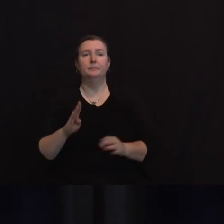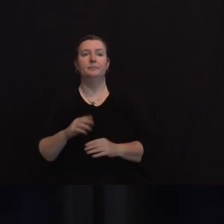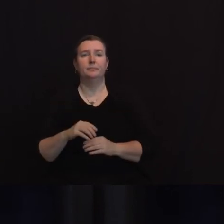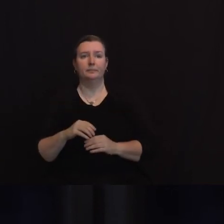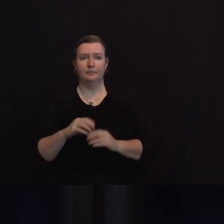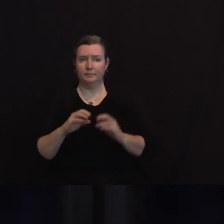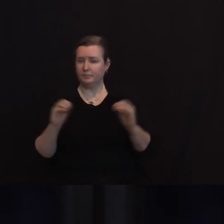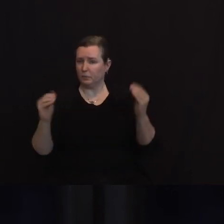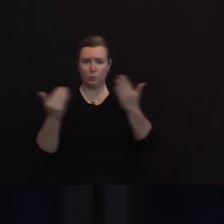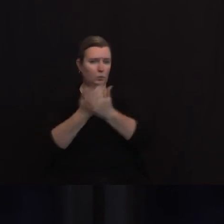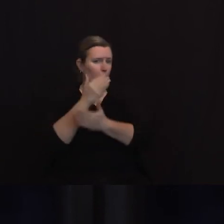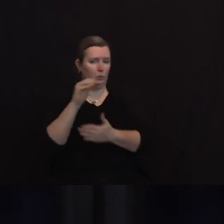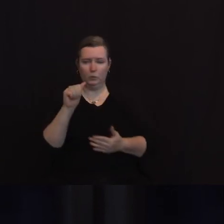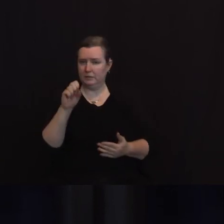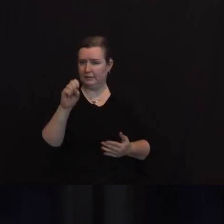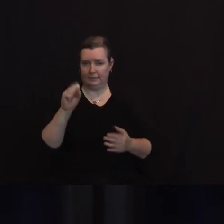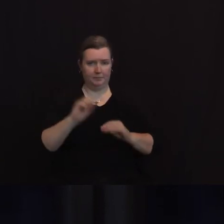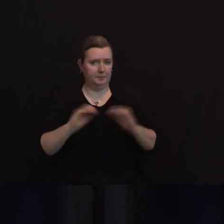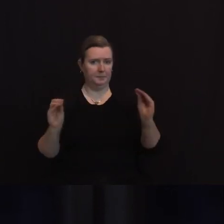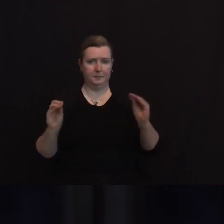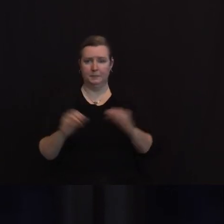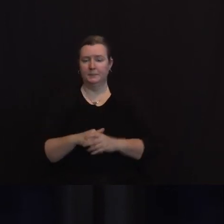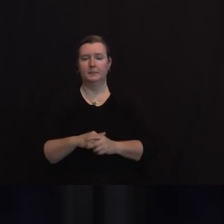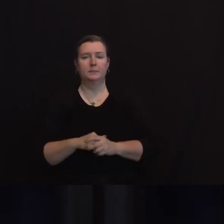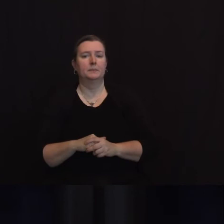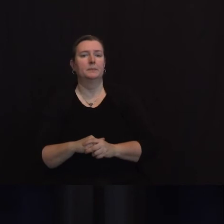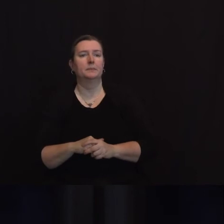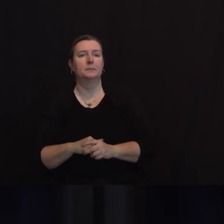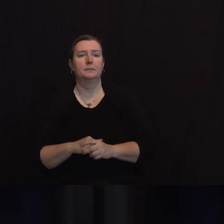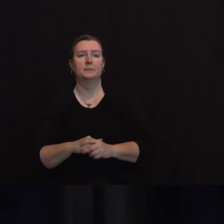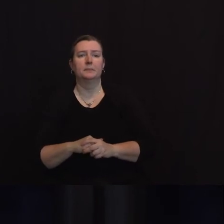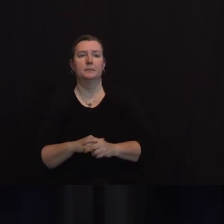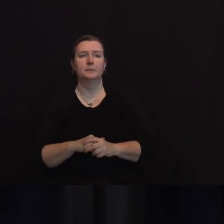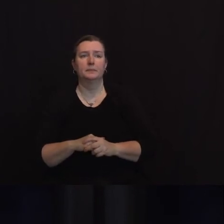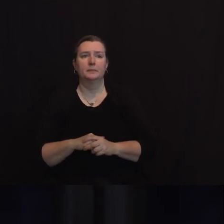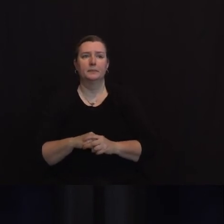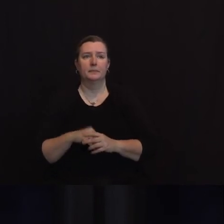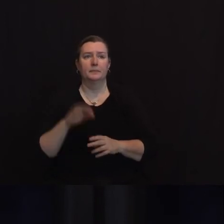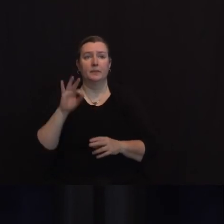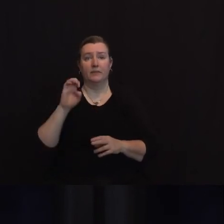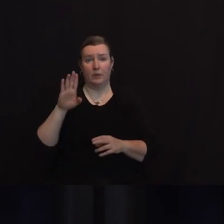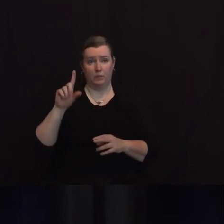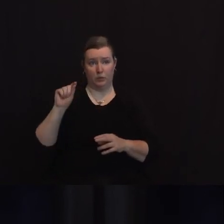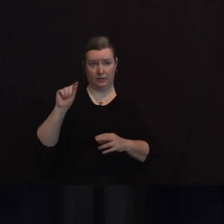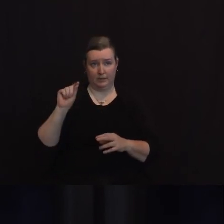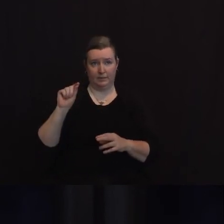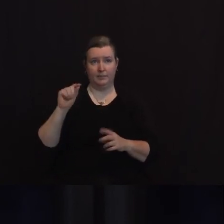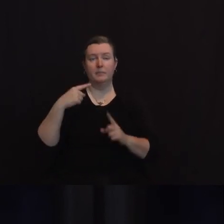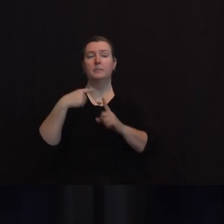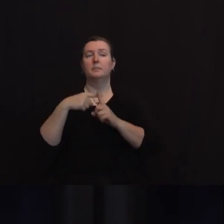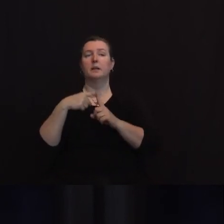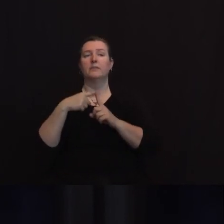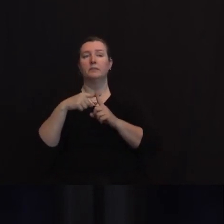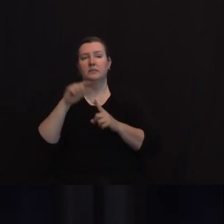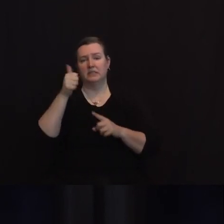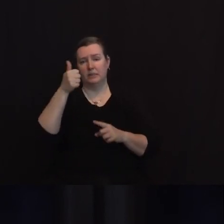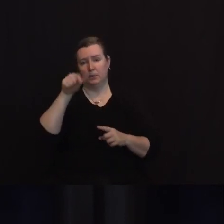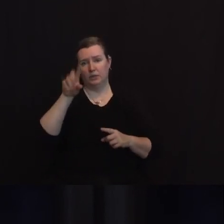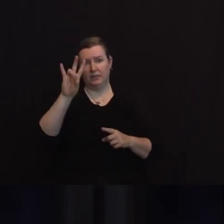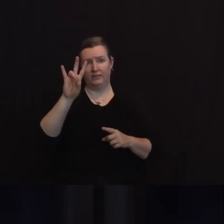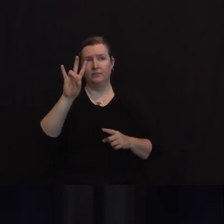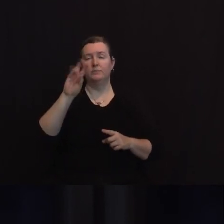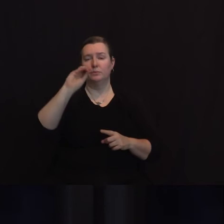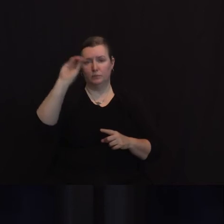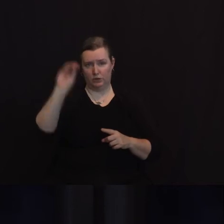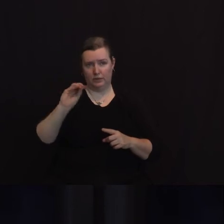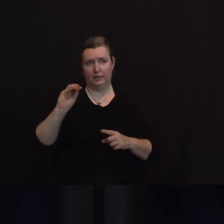patients. As of February 20th, in New Jersey, positivity was 10.70. The northern part